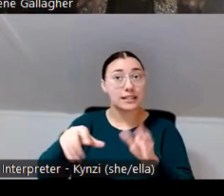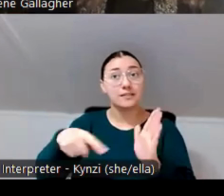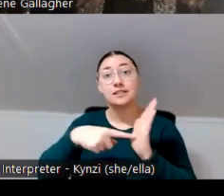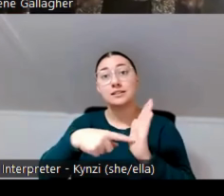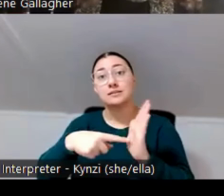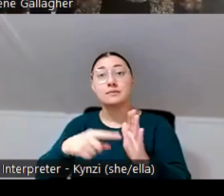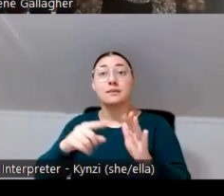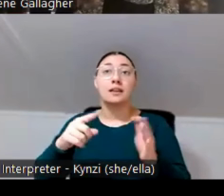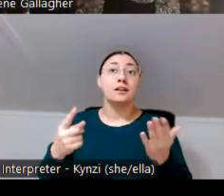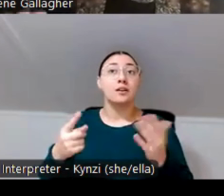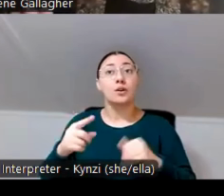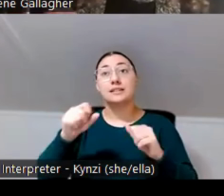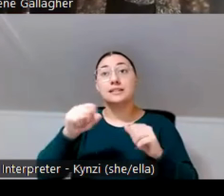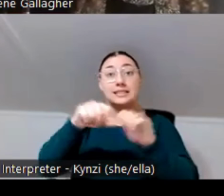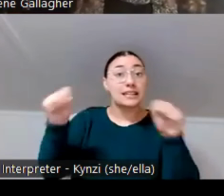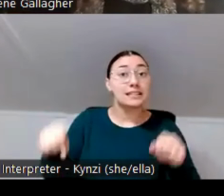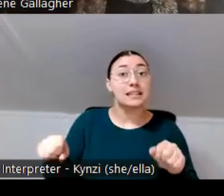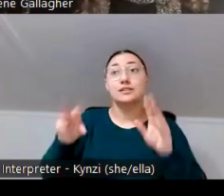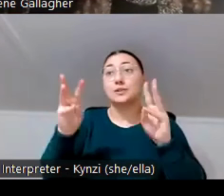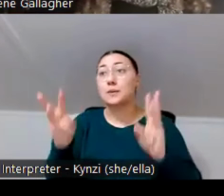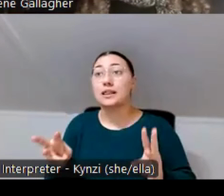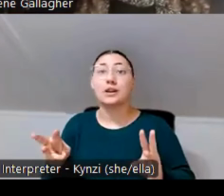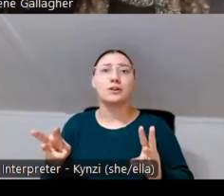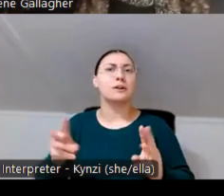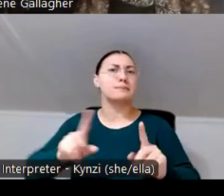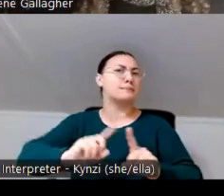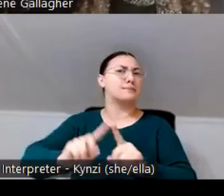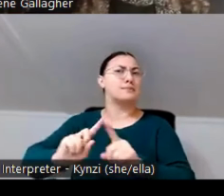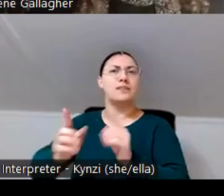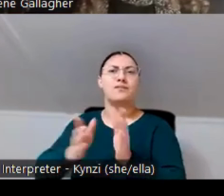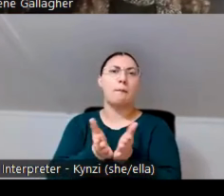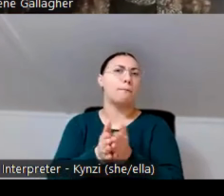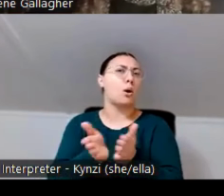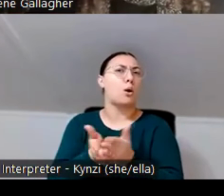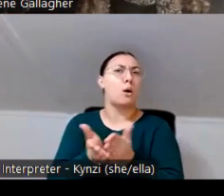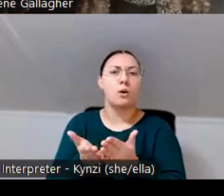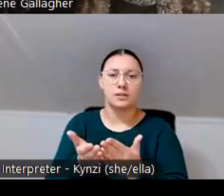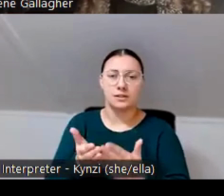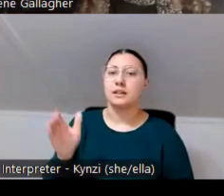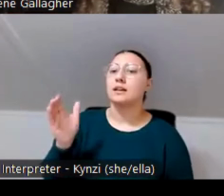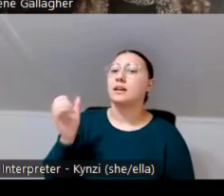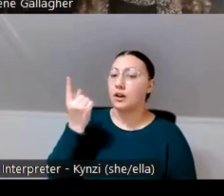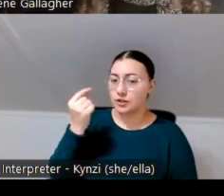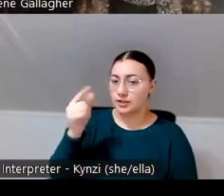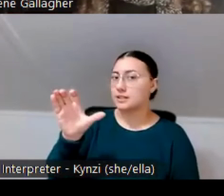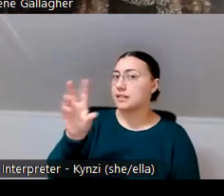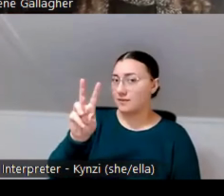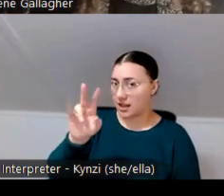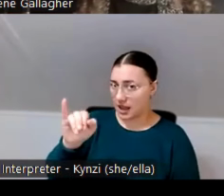and the weather. A variety of books that are CVI friendly.